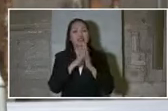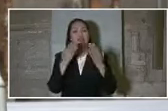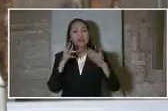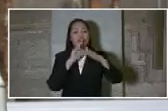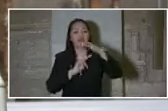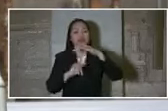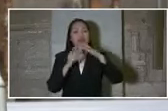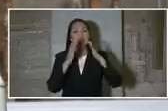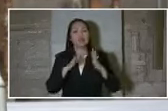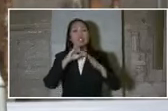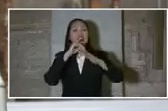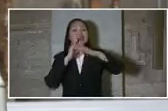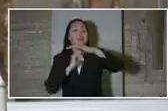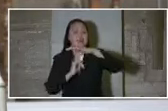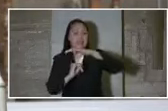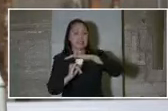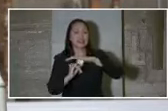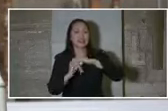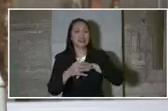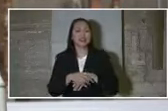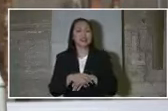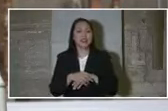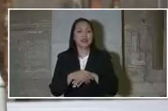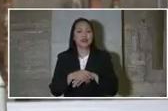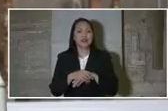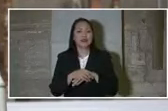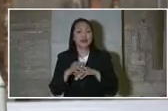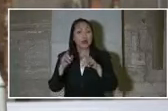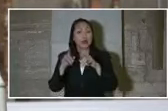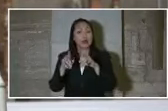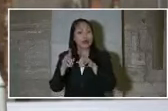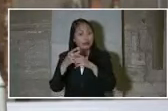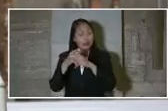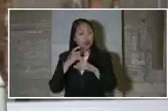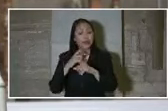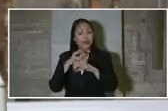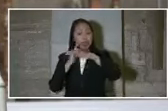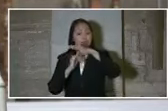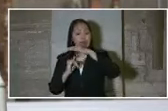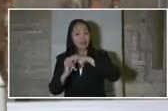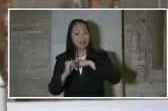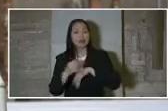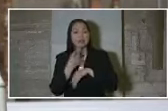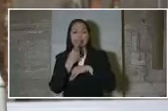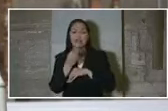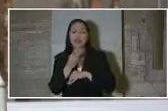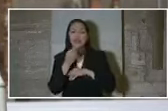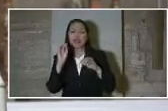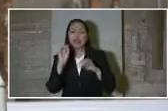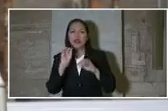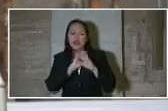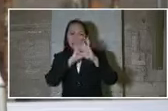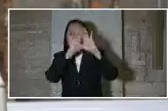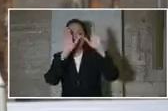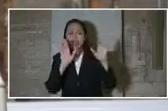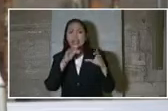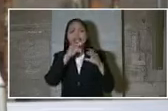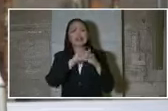Isaiah, according to the prophet, the light in you will shine in